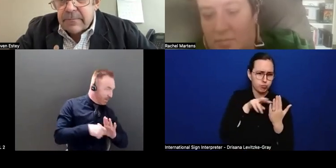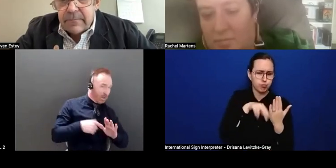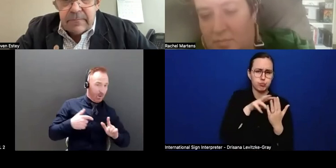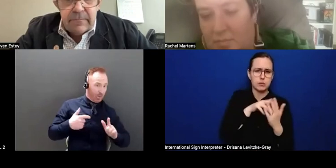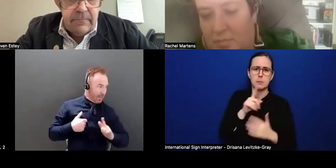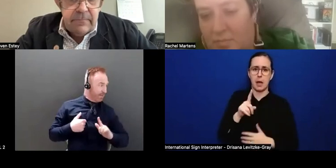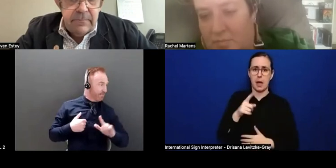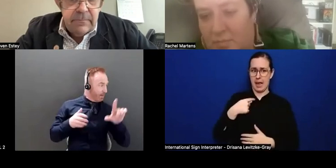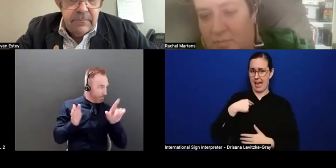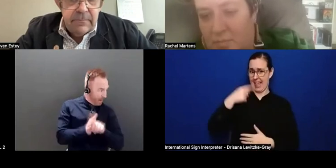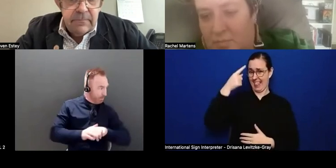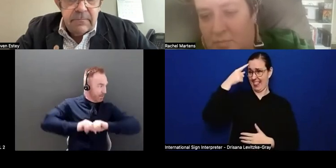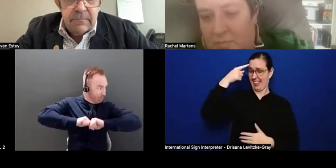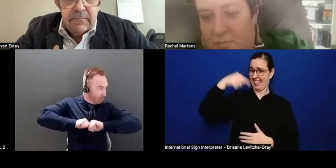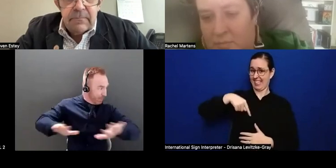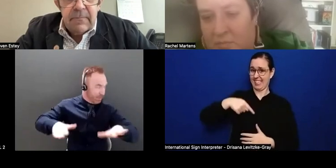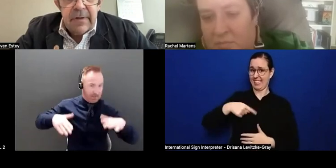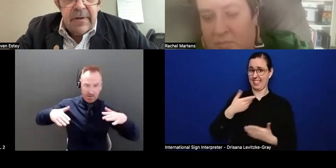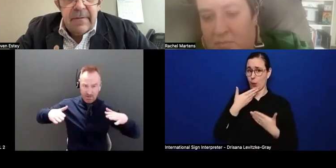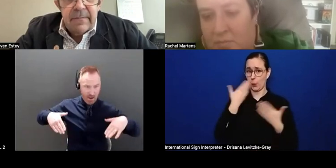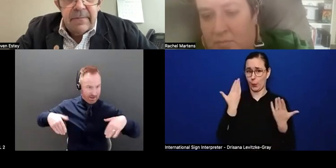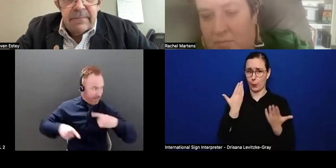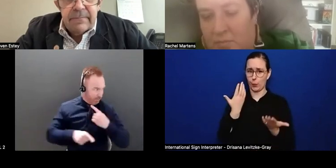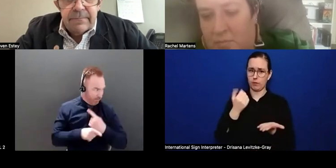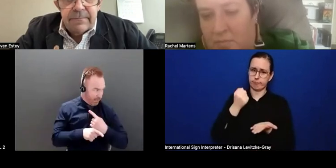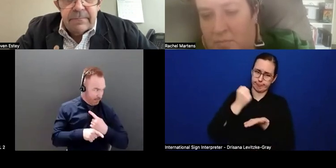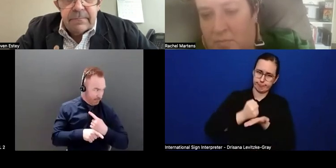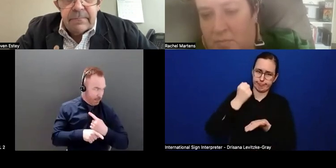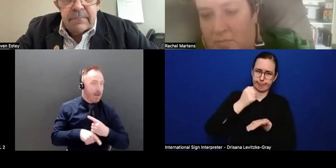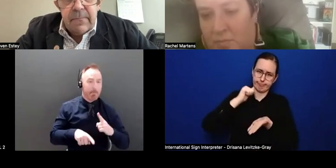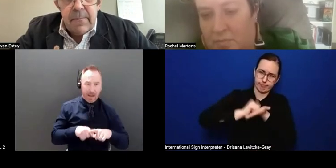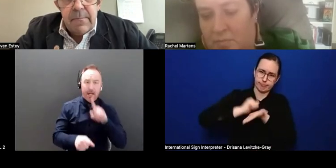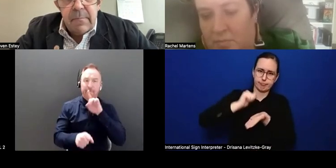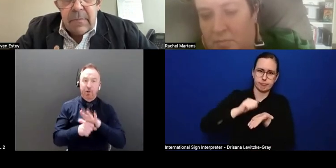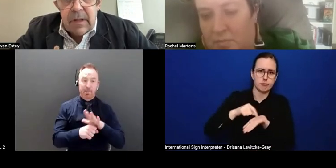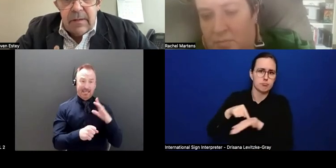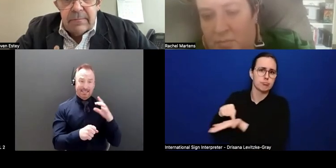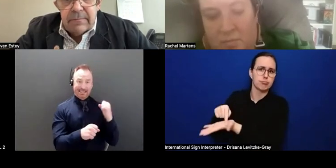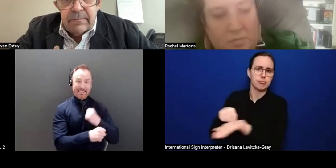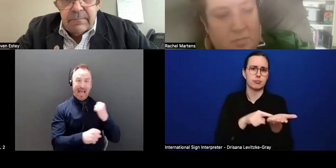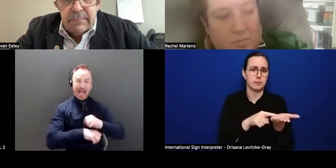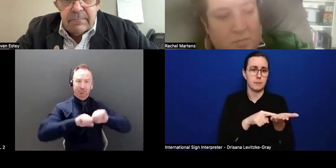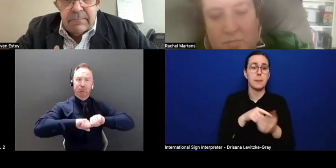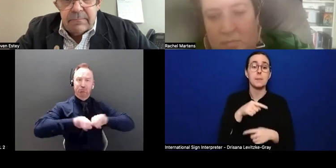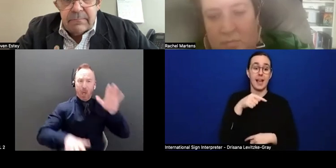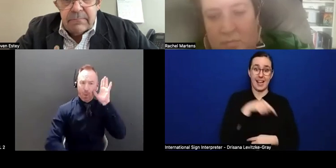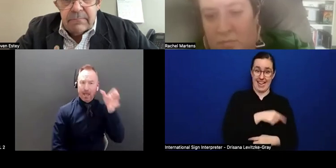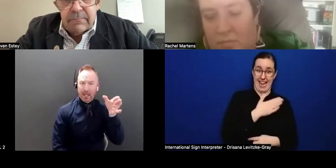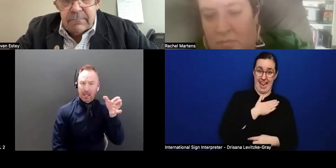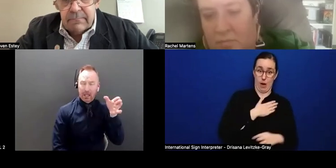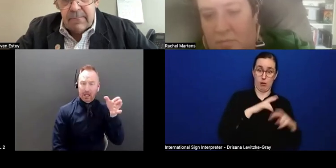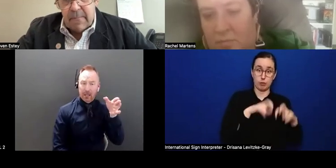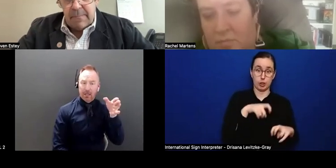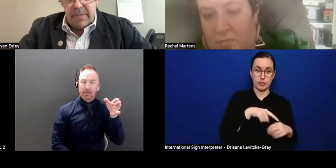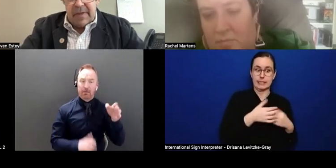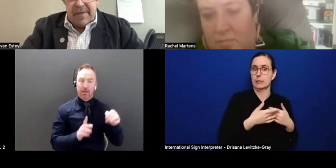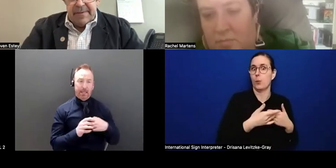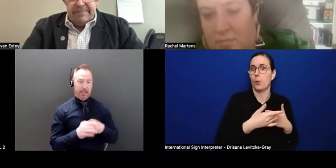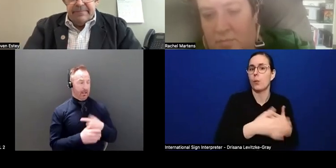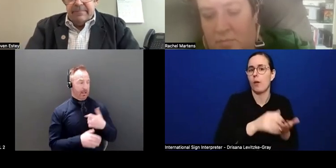but I can definitely confirm there will be statistics that will be published, especially after the Canadian Survey on